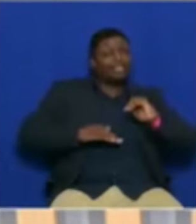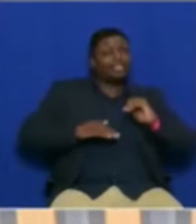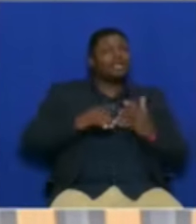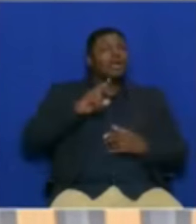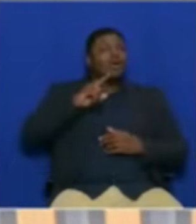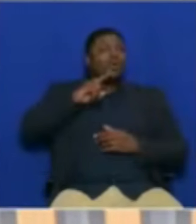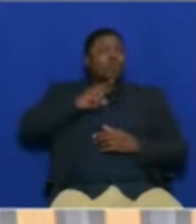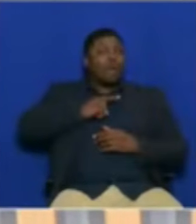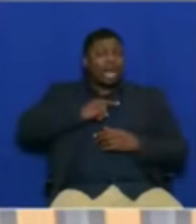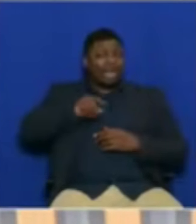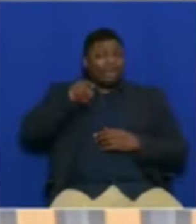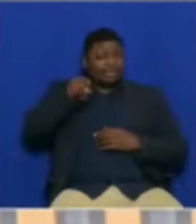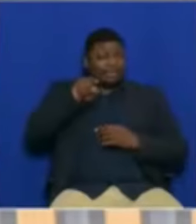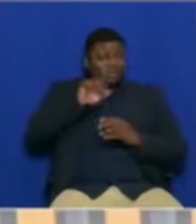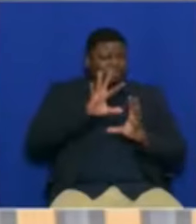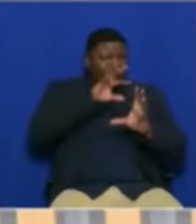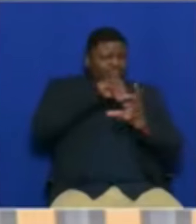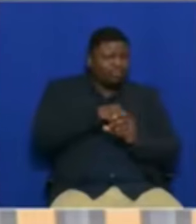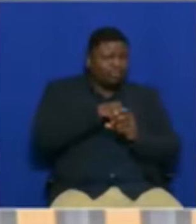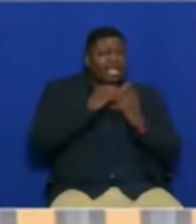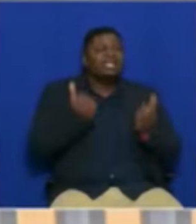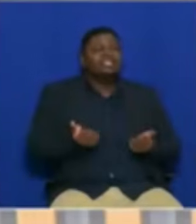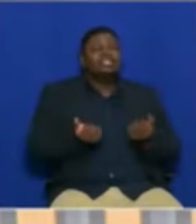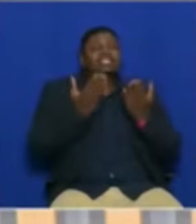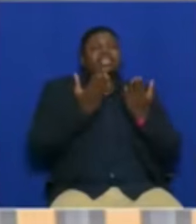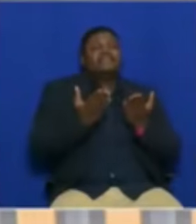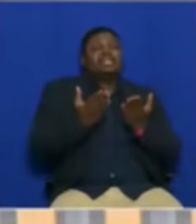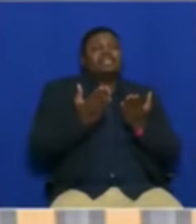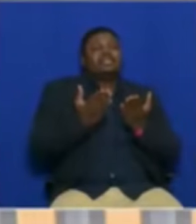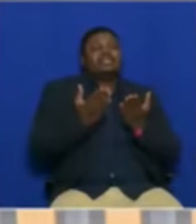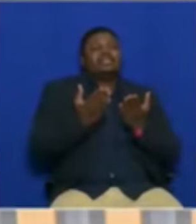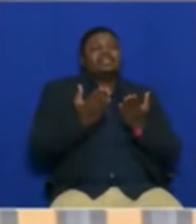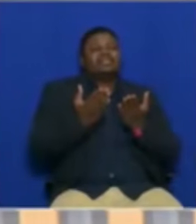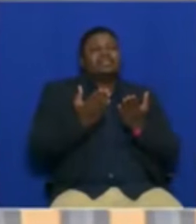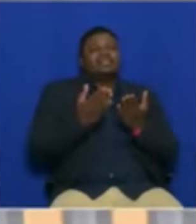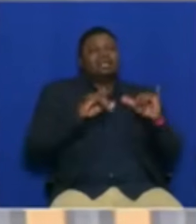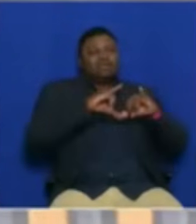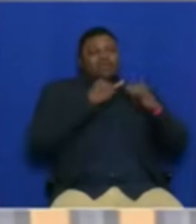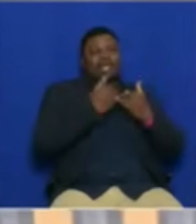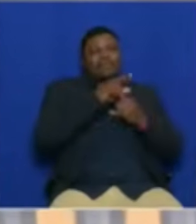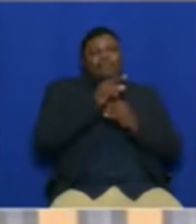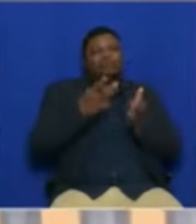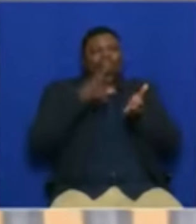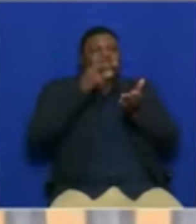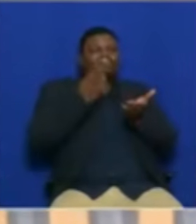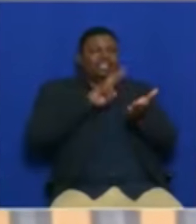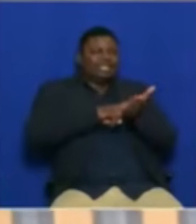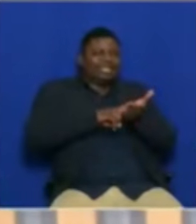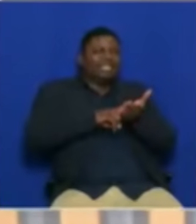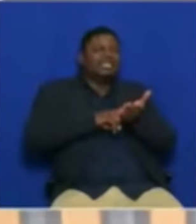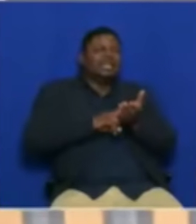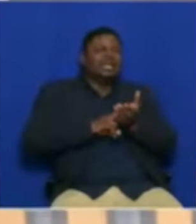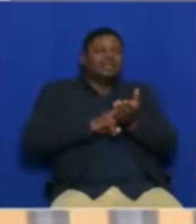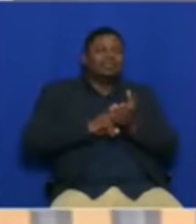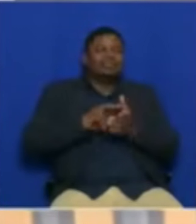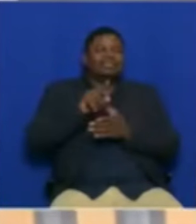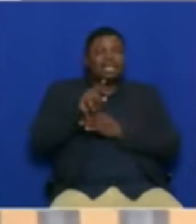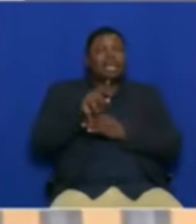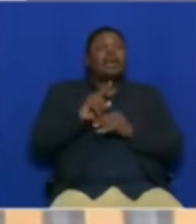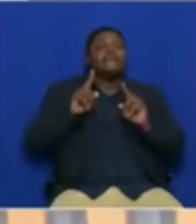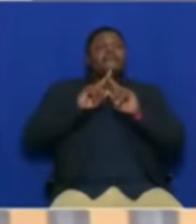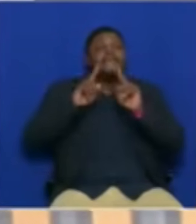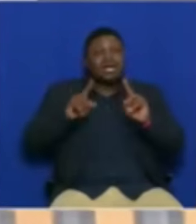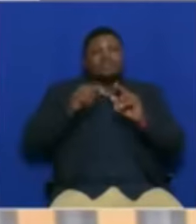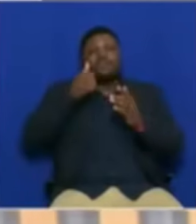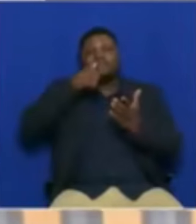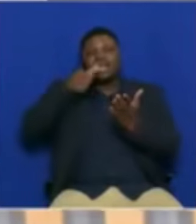service provider Inkwazi platform. Yes. When the letter you are referring to from Brigadier Ncube doesn't say